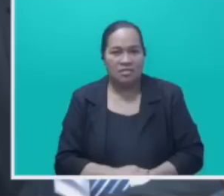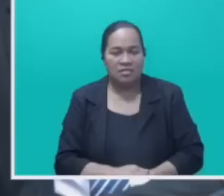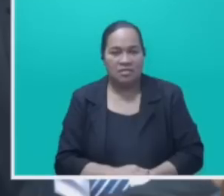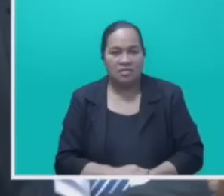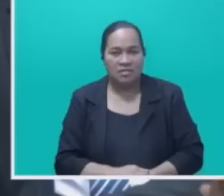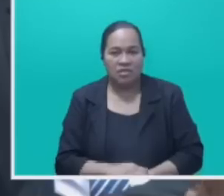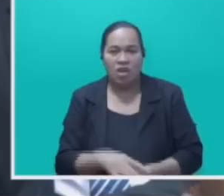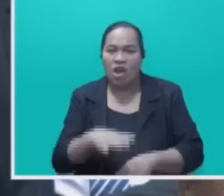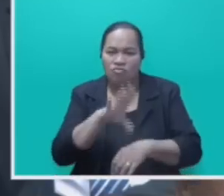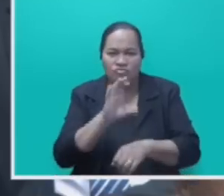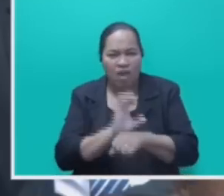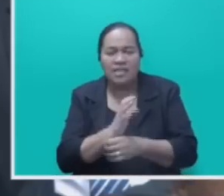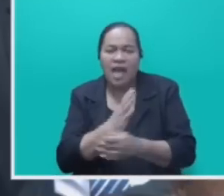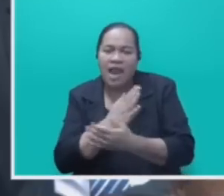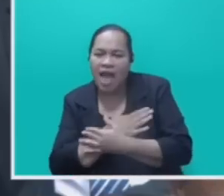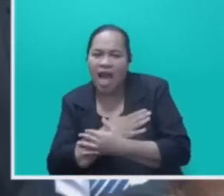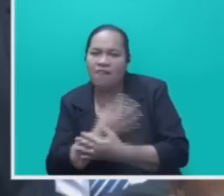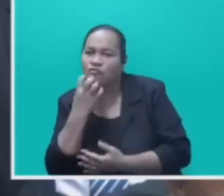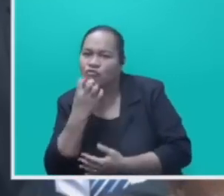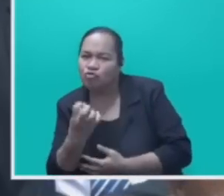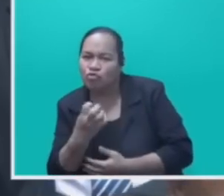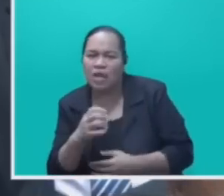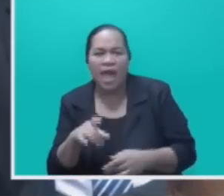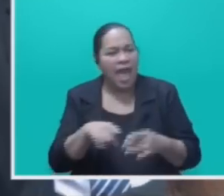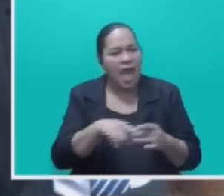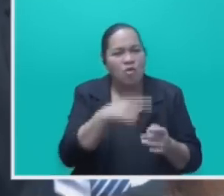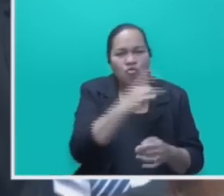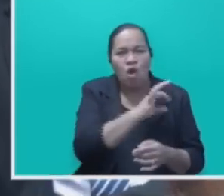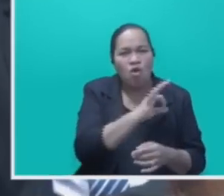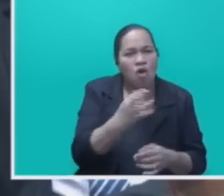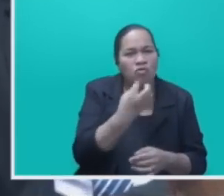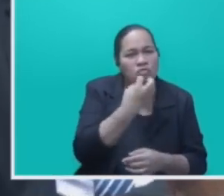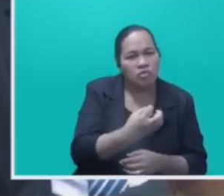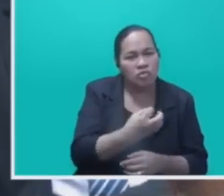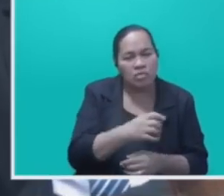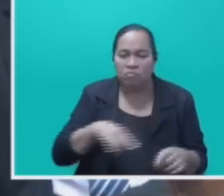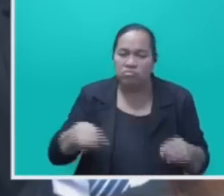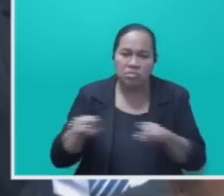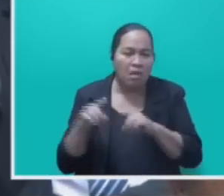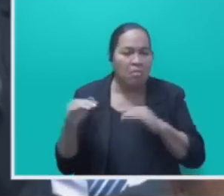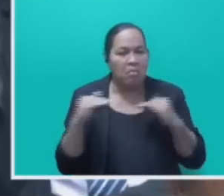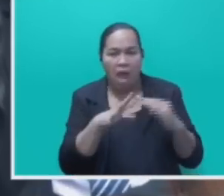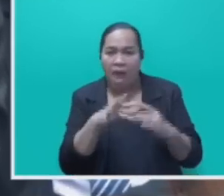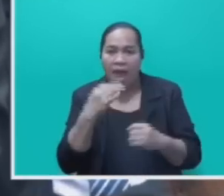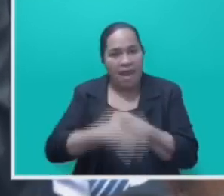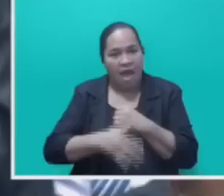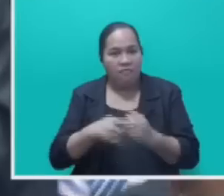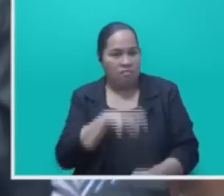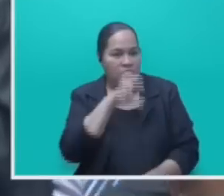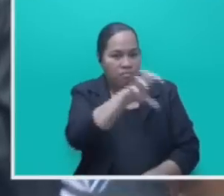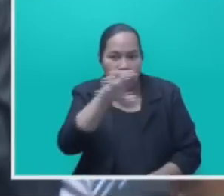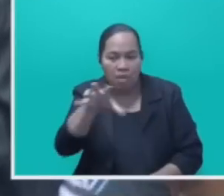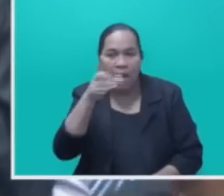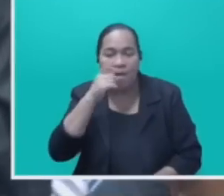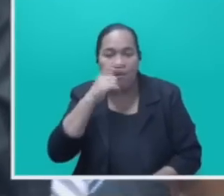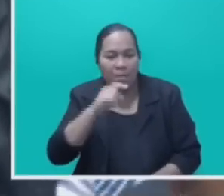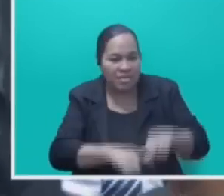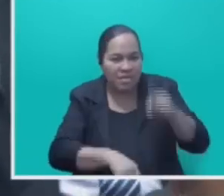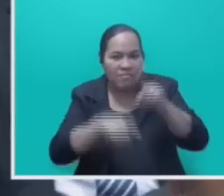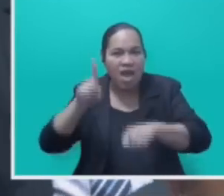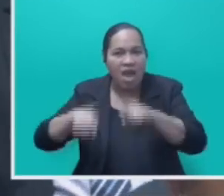Christ loved Jews and Gentiles alike. Christ did not rebuke people who came from different tribes, different